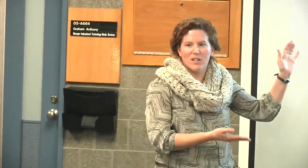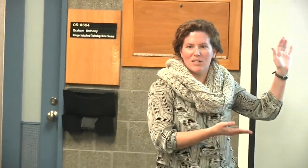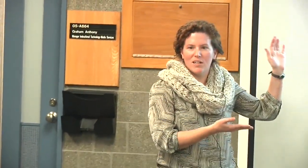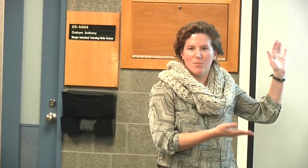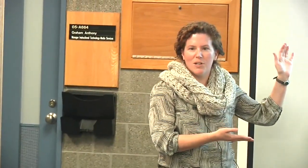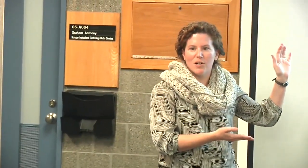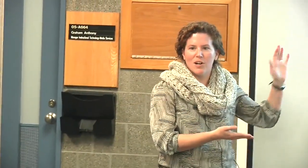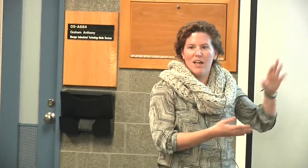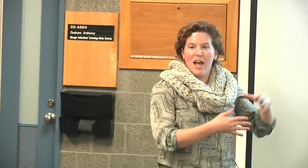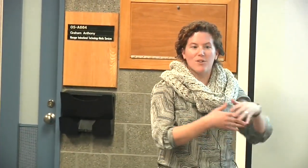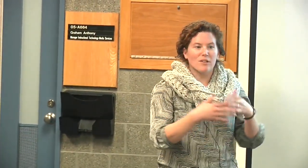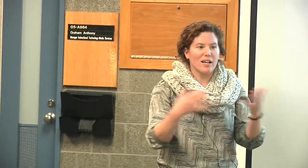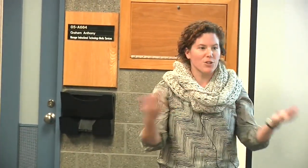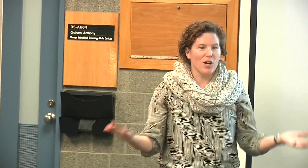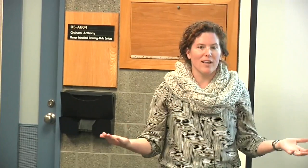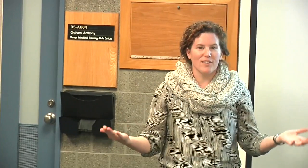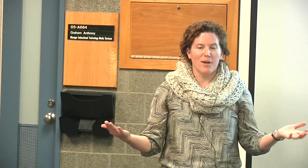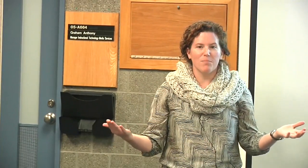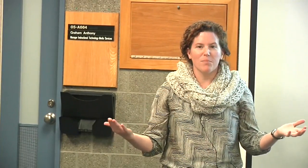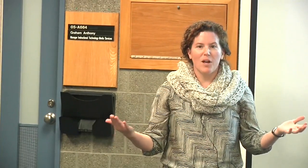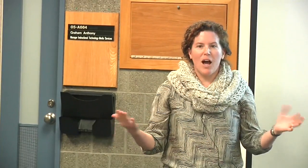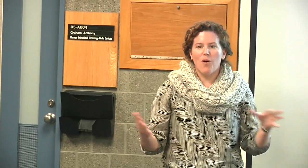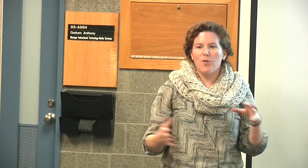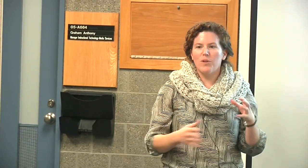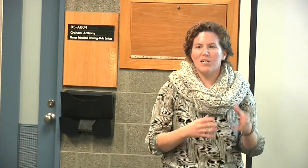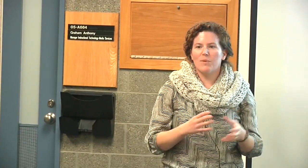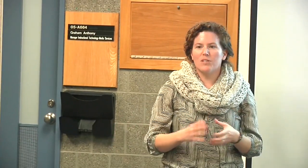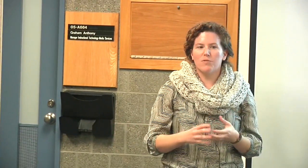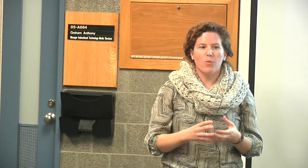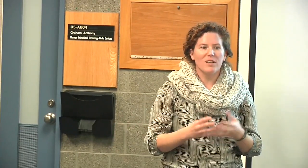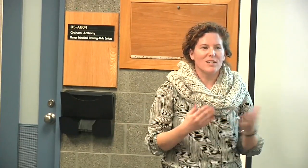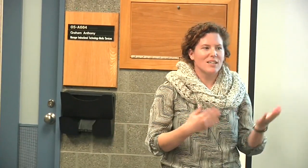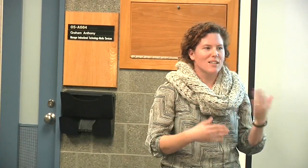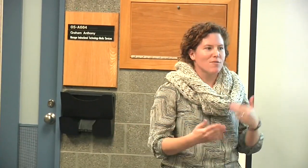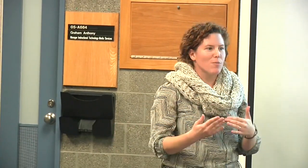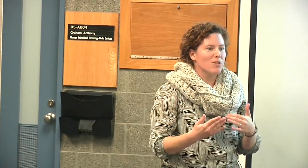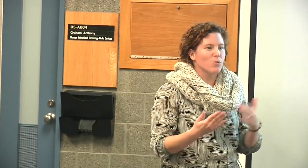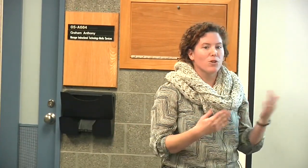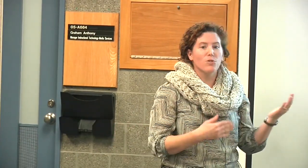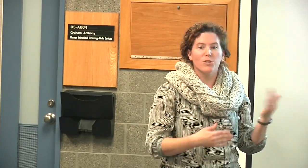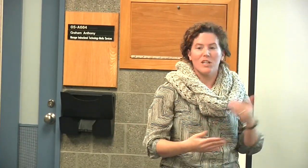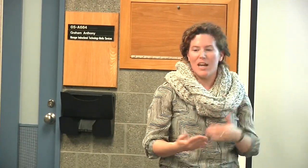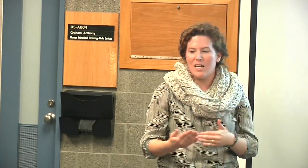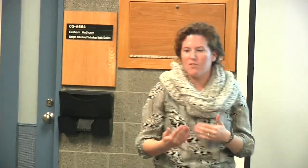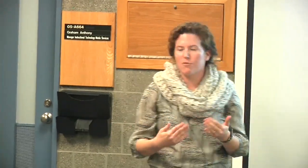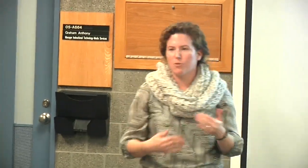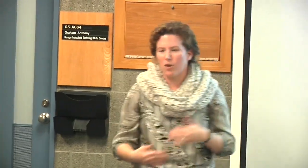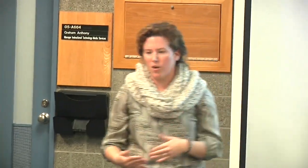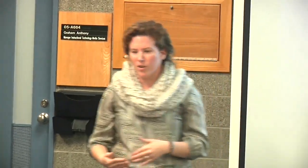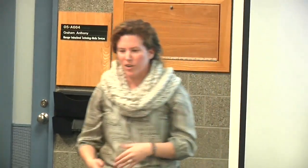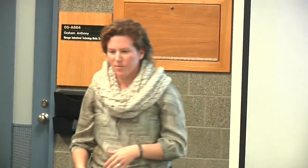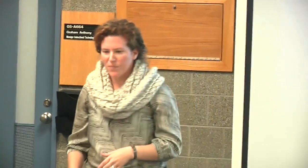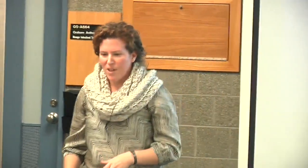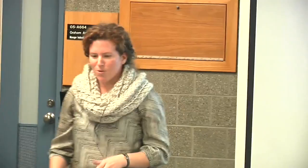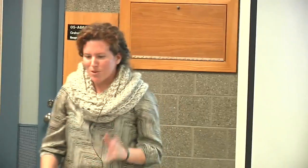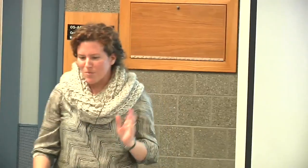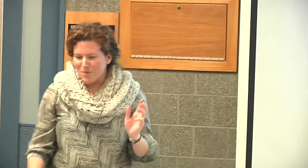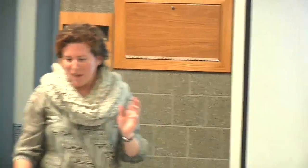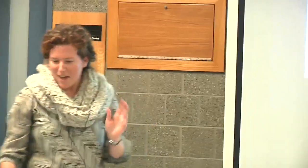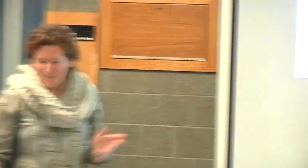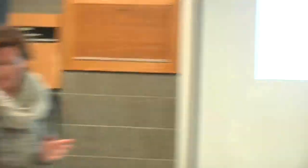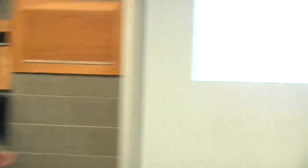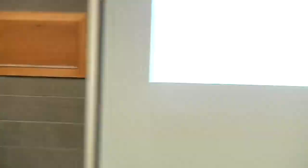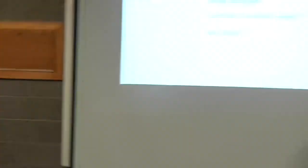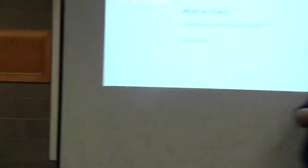information, if I stand up here and just lecture at them, how can we think about different ways to get the information where they're going to retain it for longer? So there's